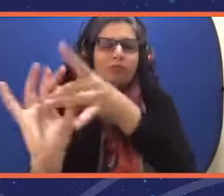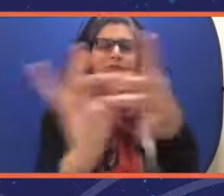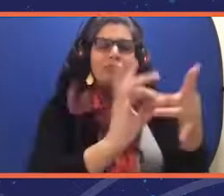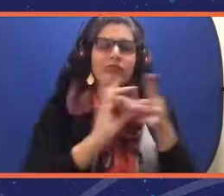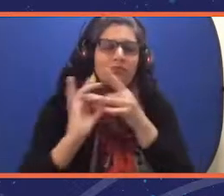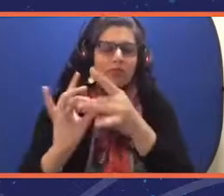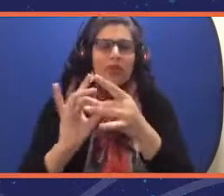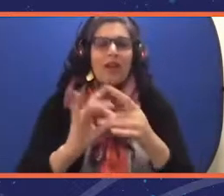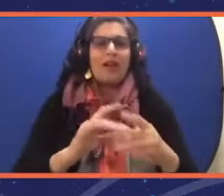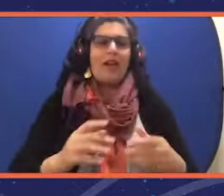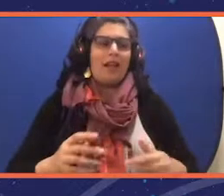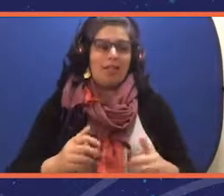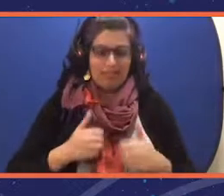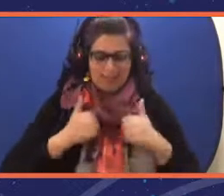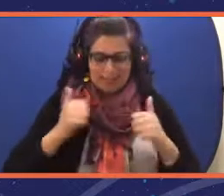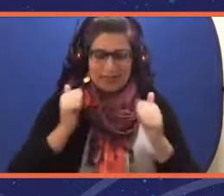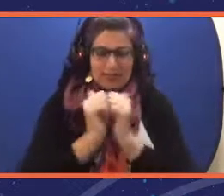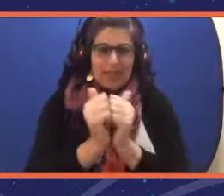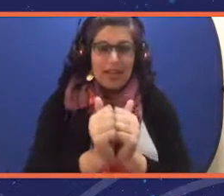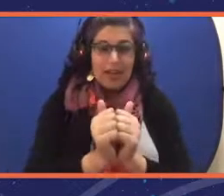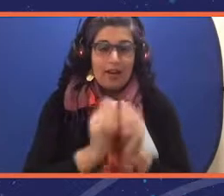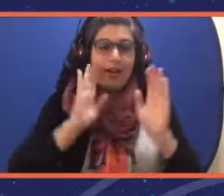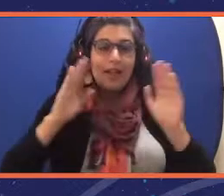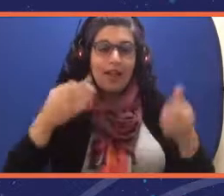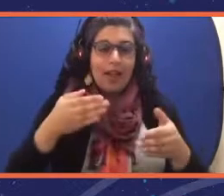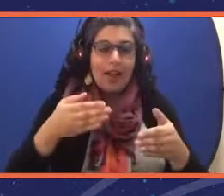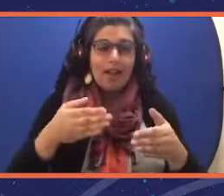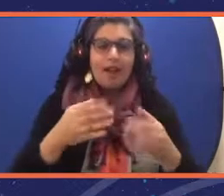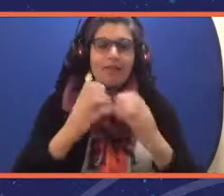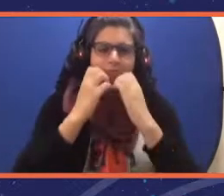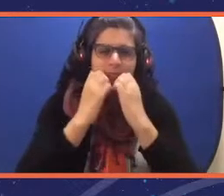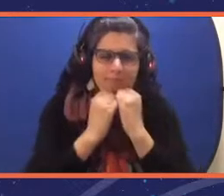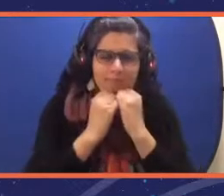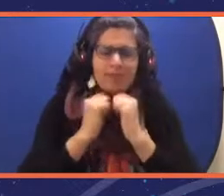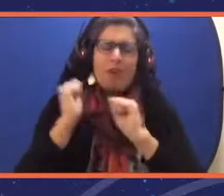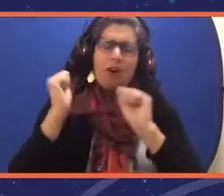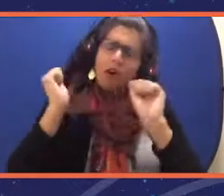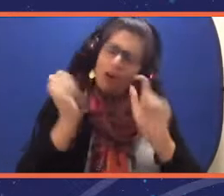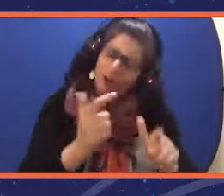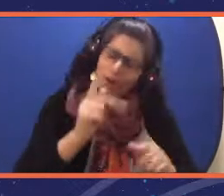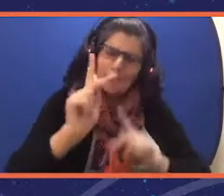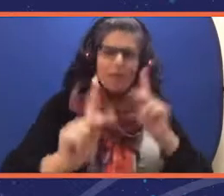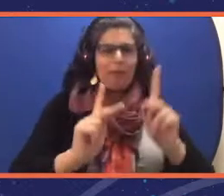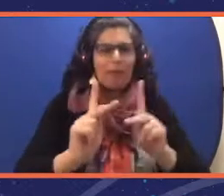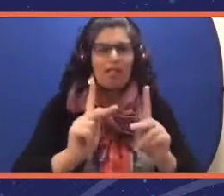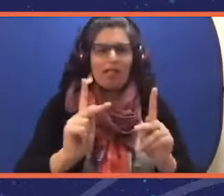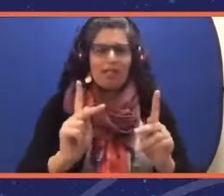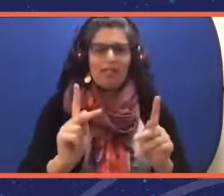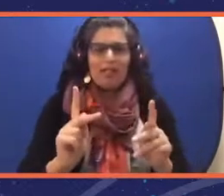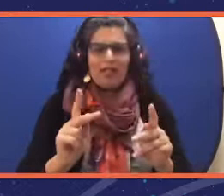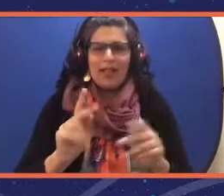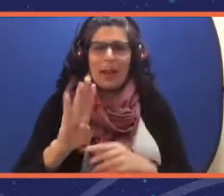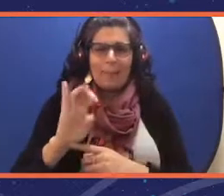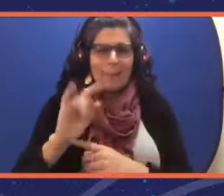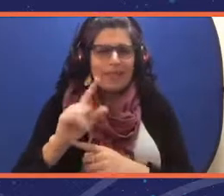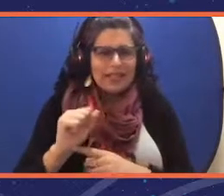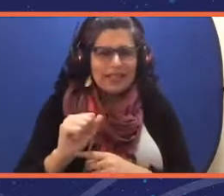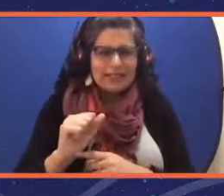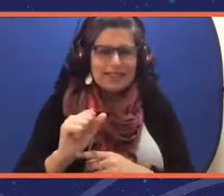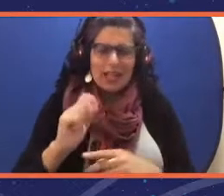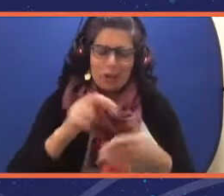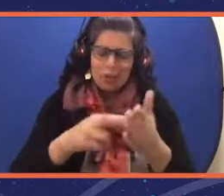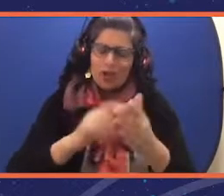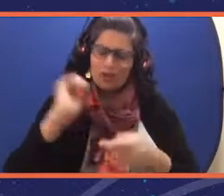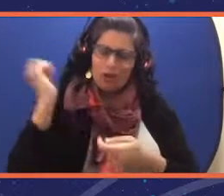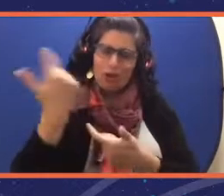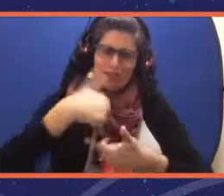sacredness of all people and beings, and that takes all of, and that really takes all of us. All right, thank you for your time. And it